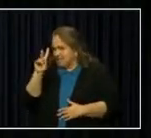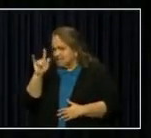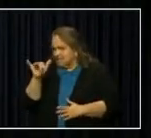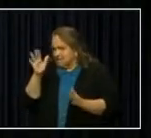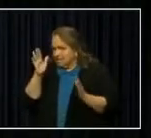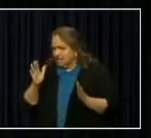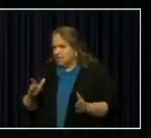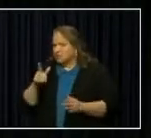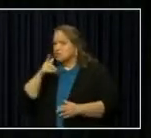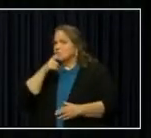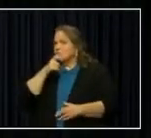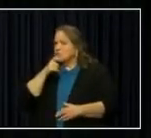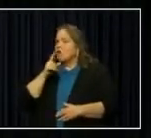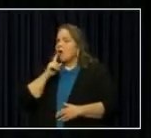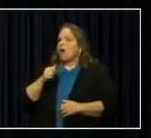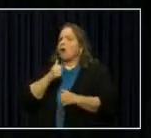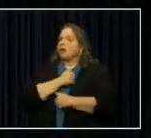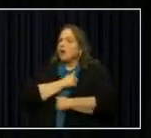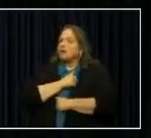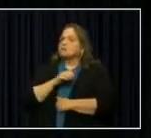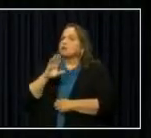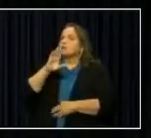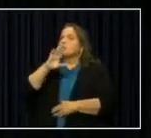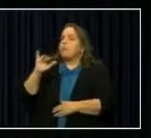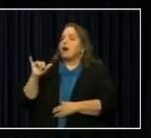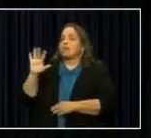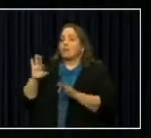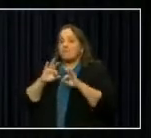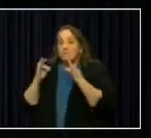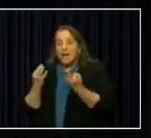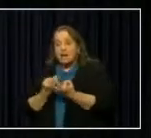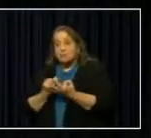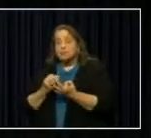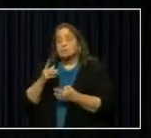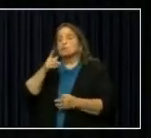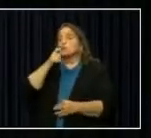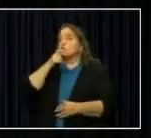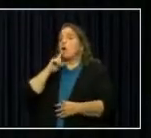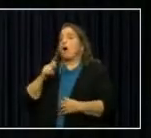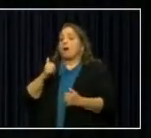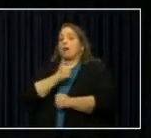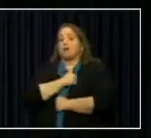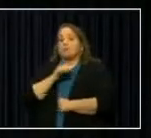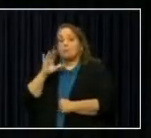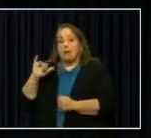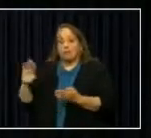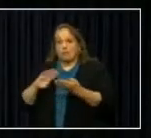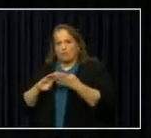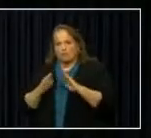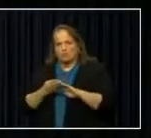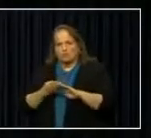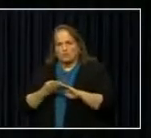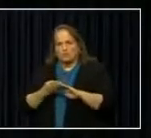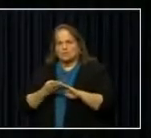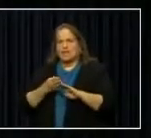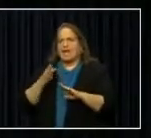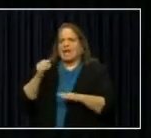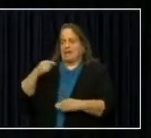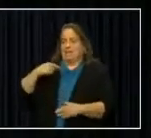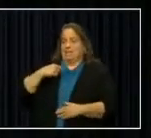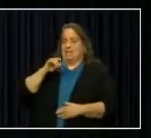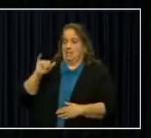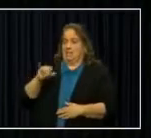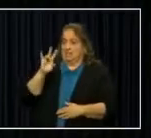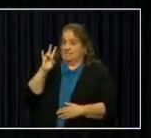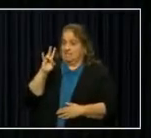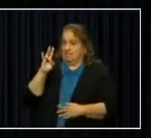Kentuckians who are loved by their families, who are loved by their communities. These 7